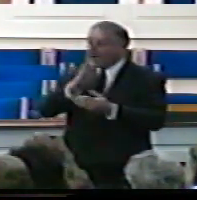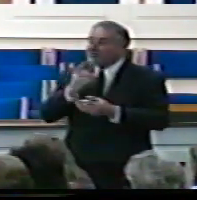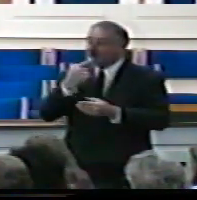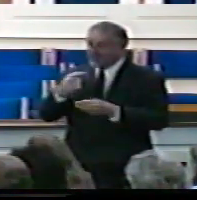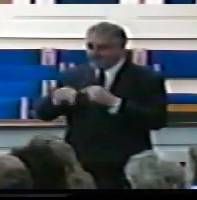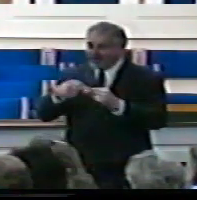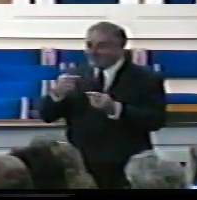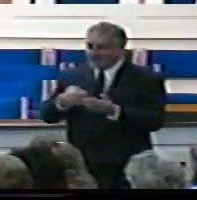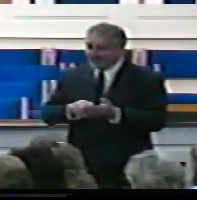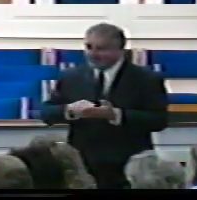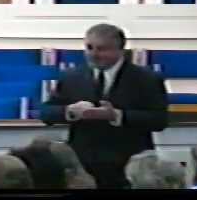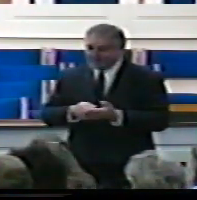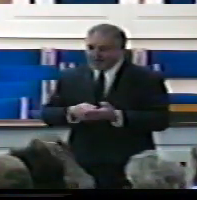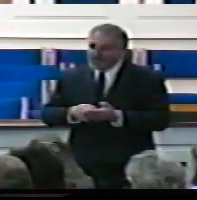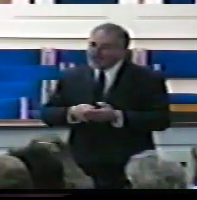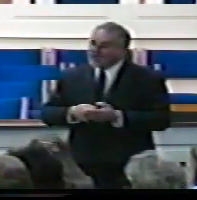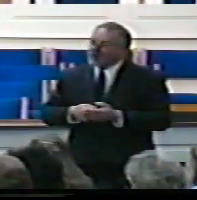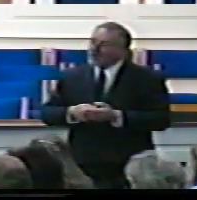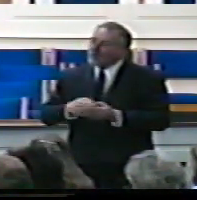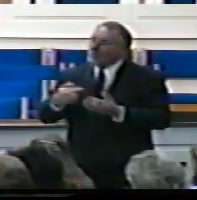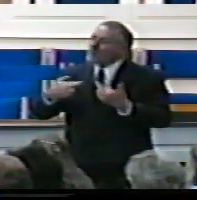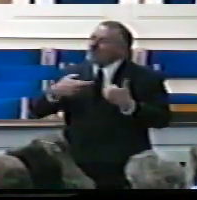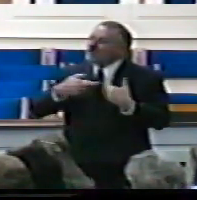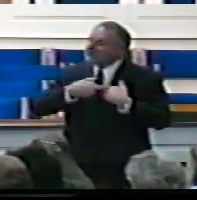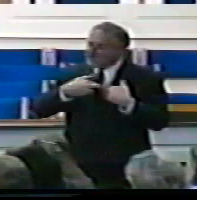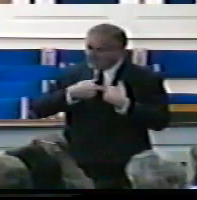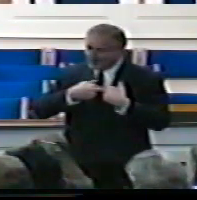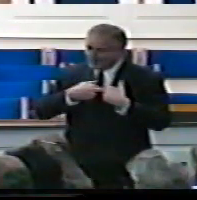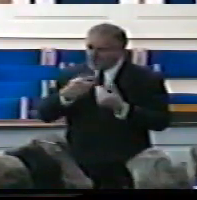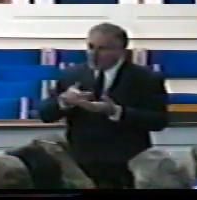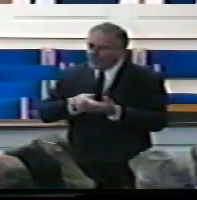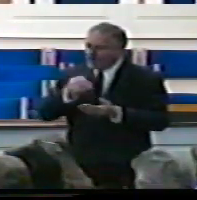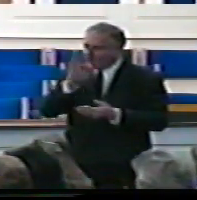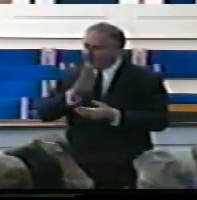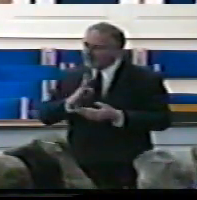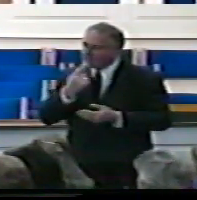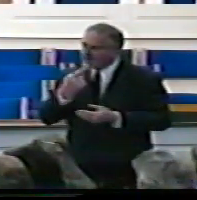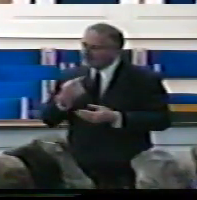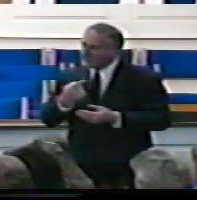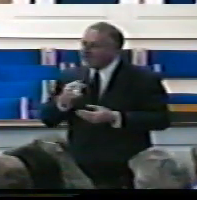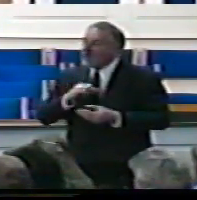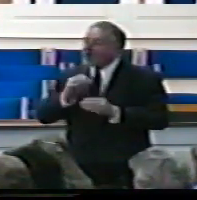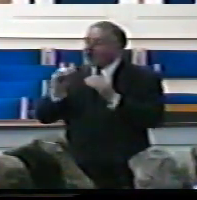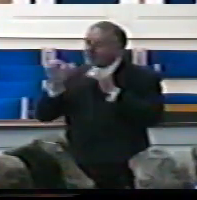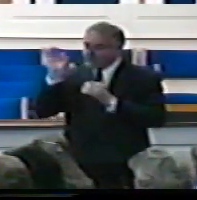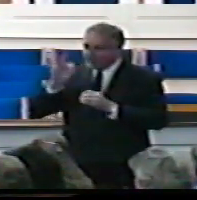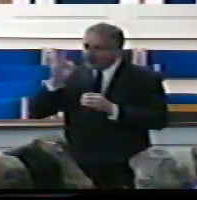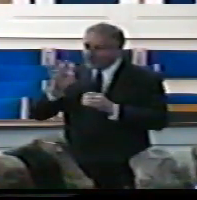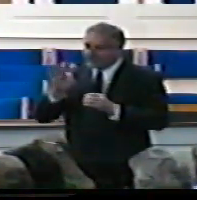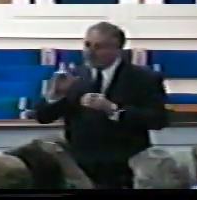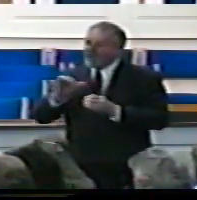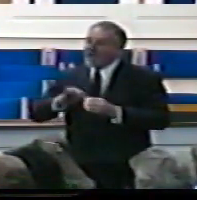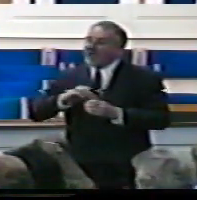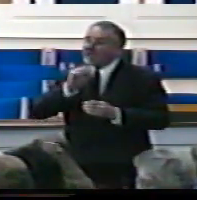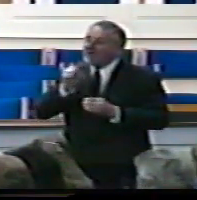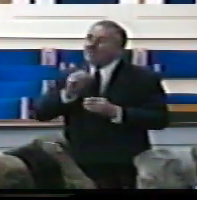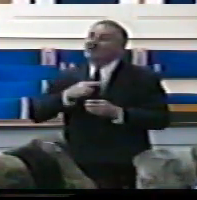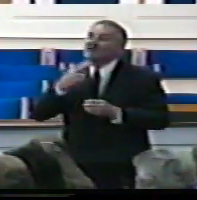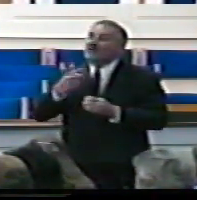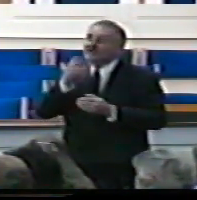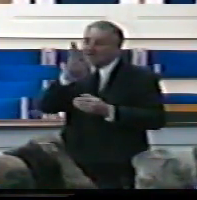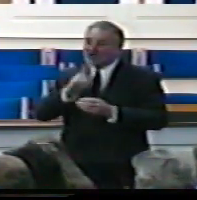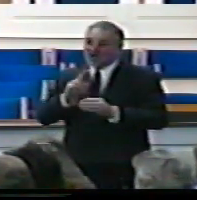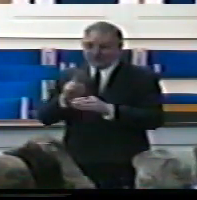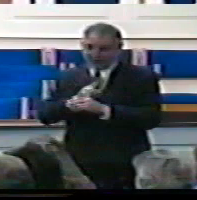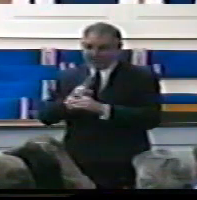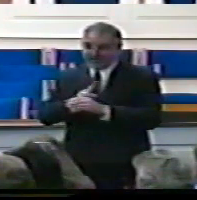it. Receiving it as being God. This is, listen, folks, I am preaching tonight, and I am the voice that God's talking with tonight, and I hope you